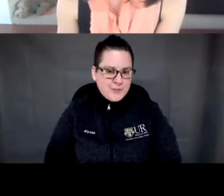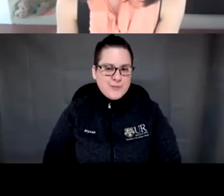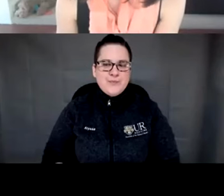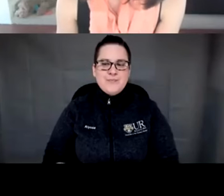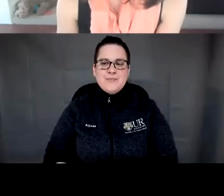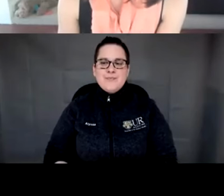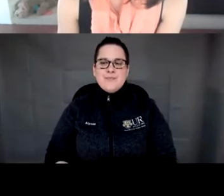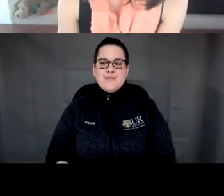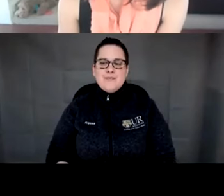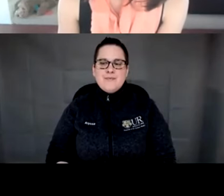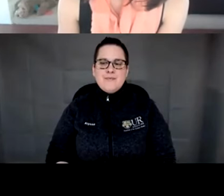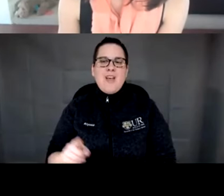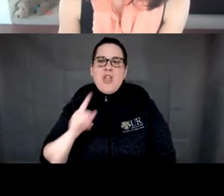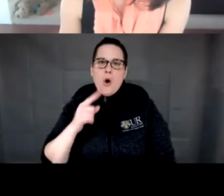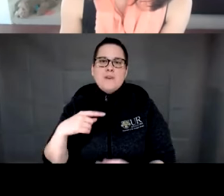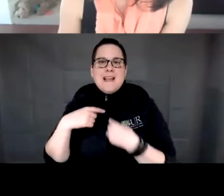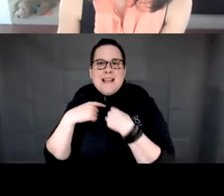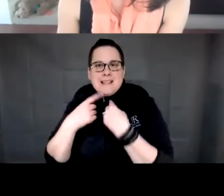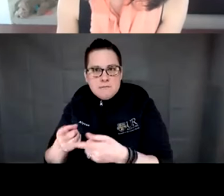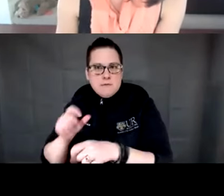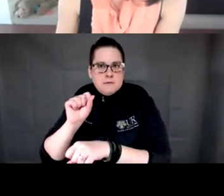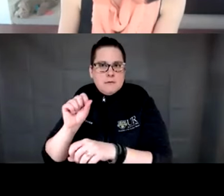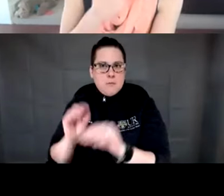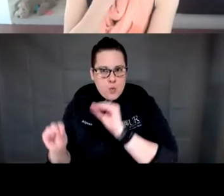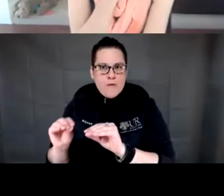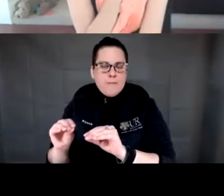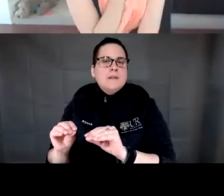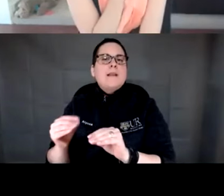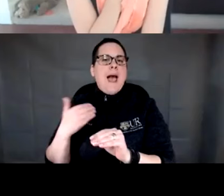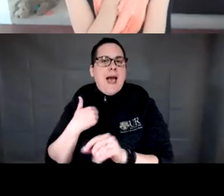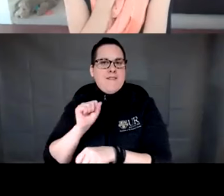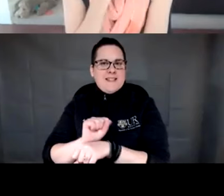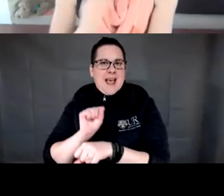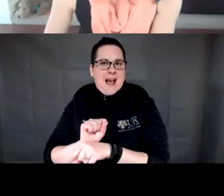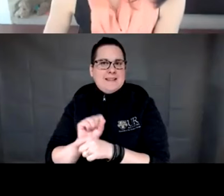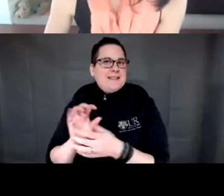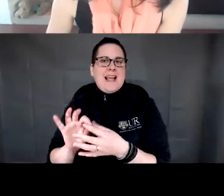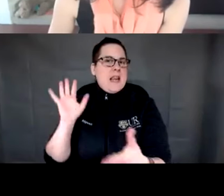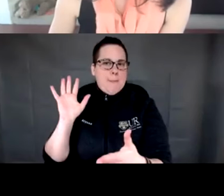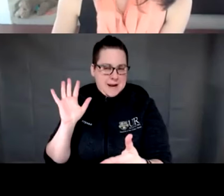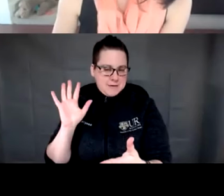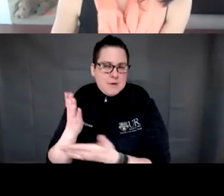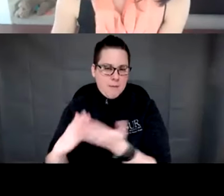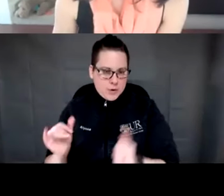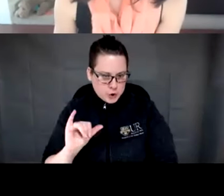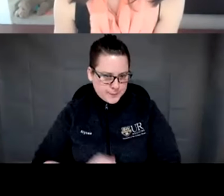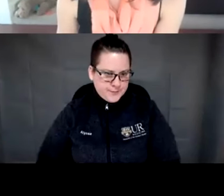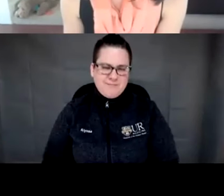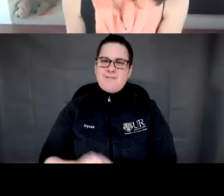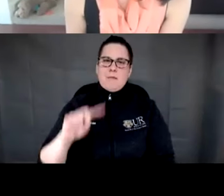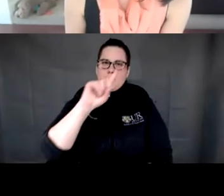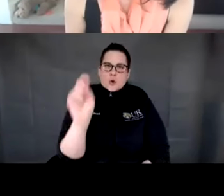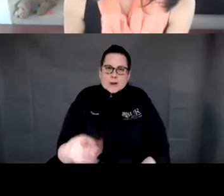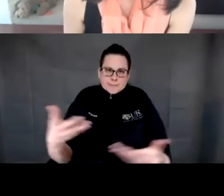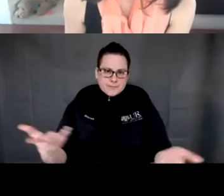these instructed movements have a task independent component as well. Okay, so what's the big question here? So we set out